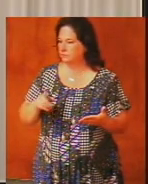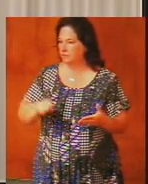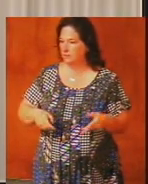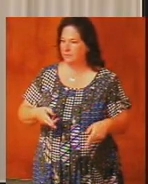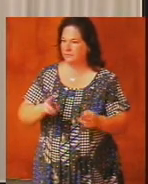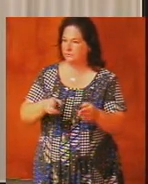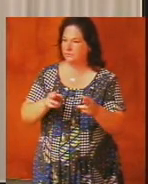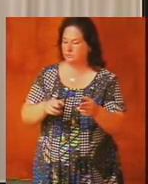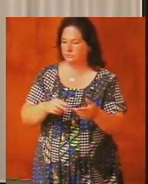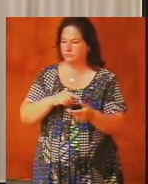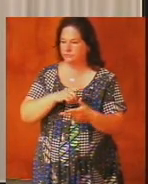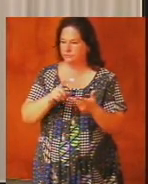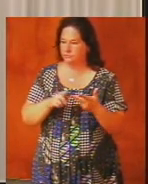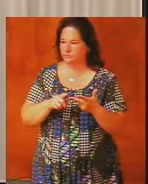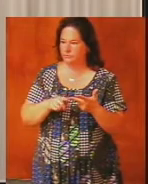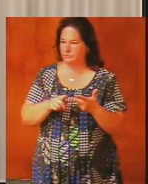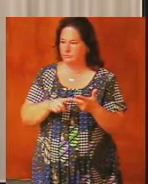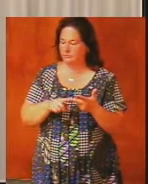hurry.